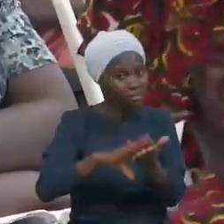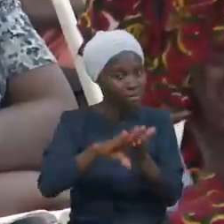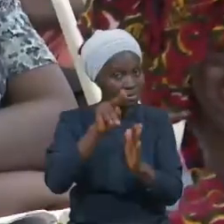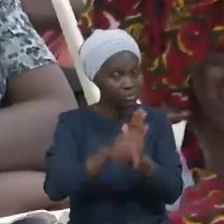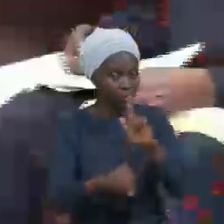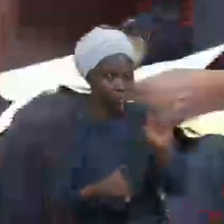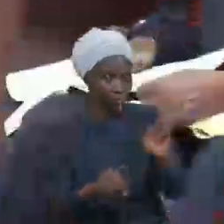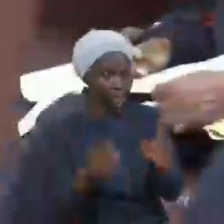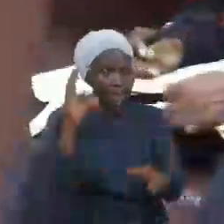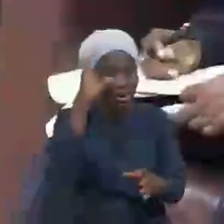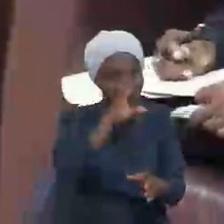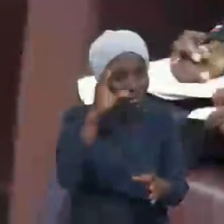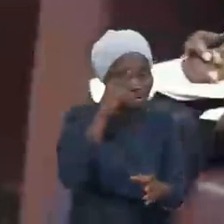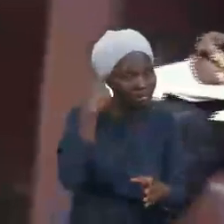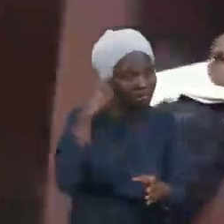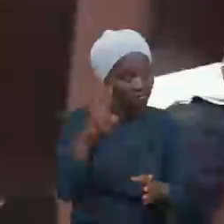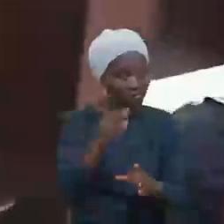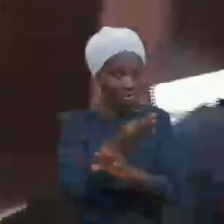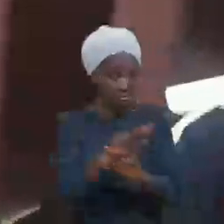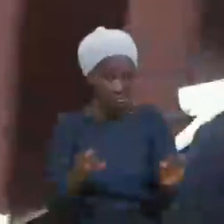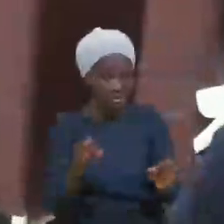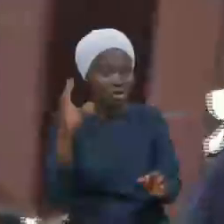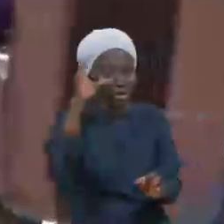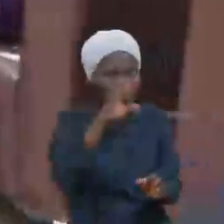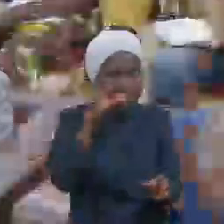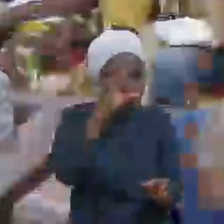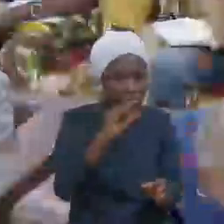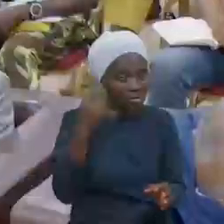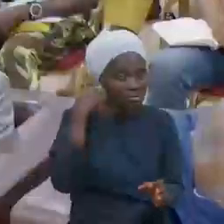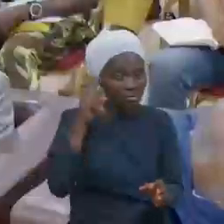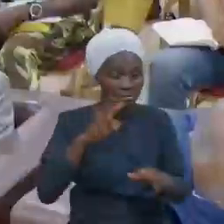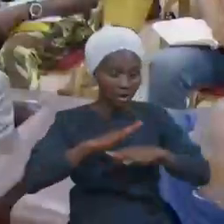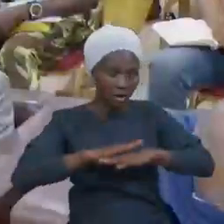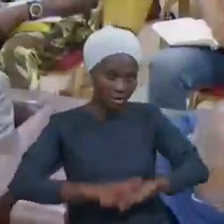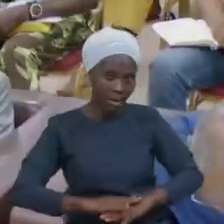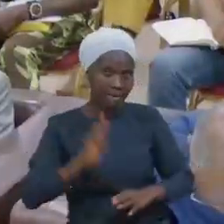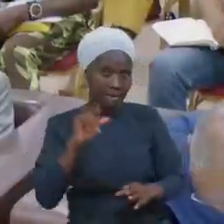seeking freedom and seeking relief by faith,